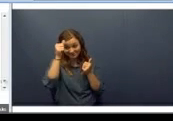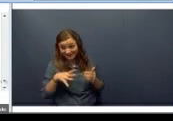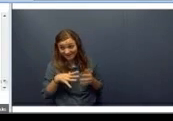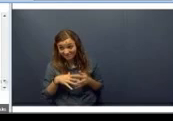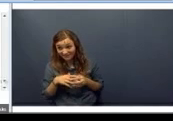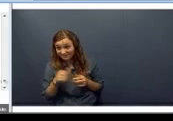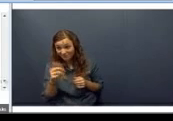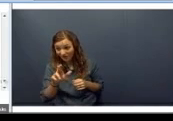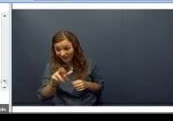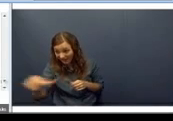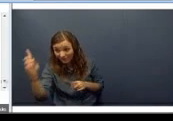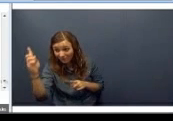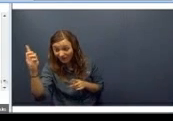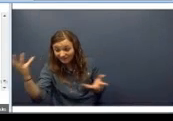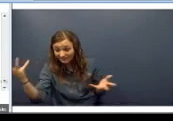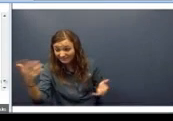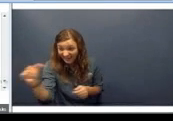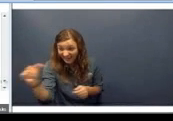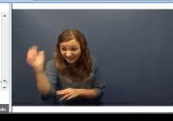Gentlemen?